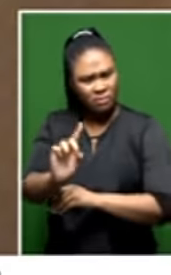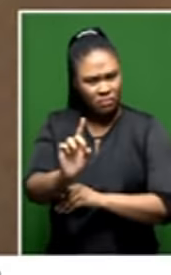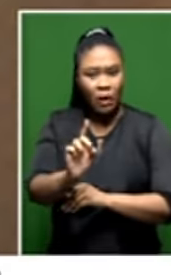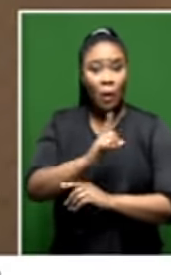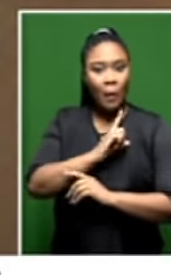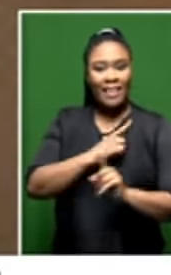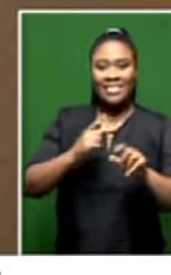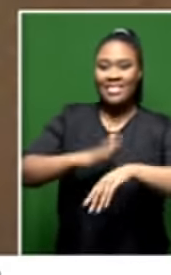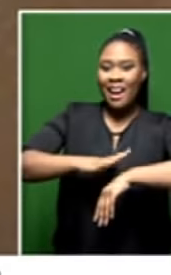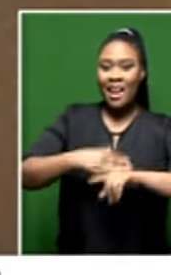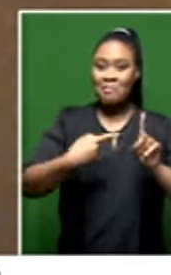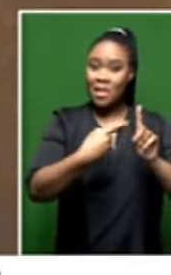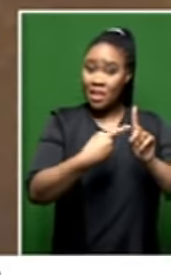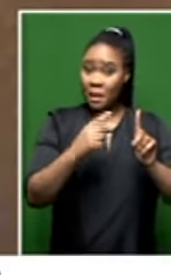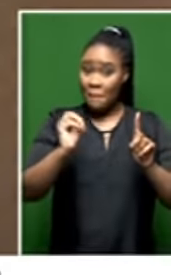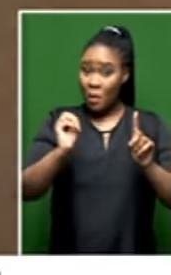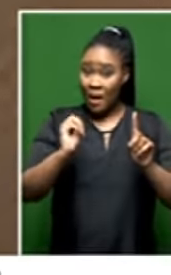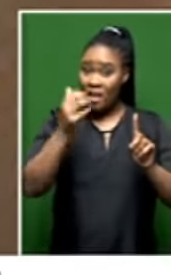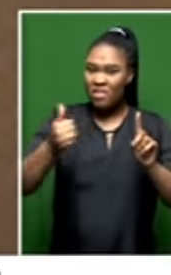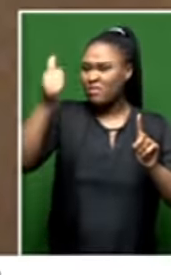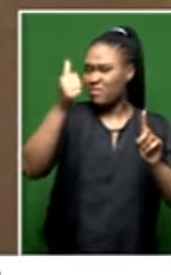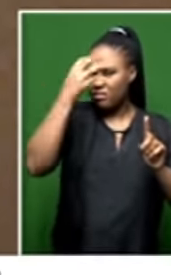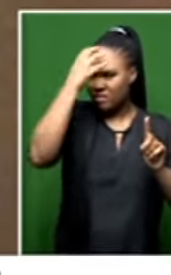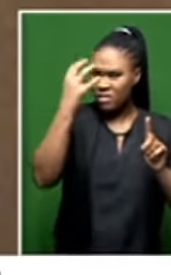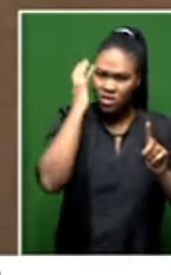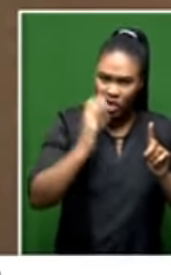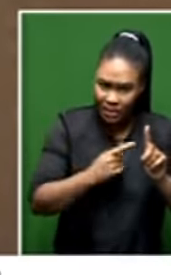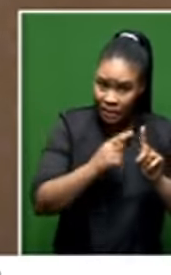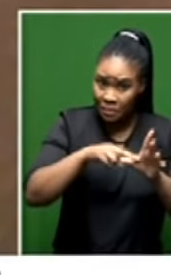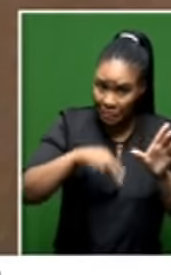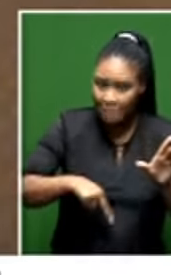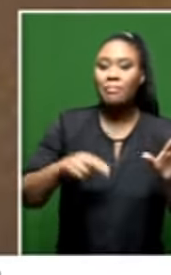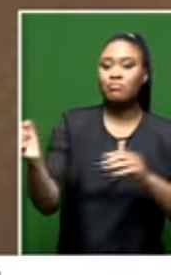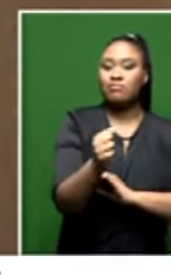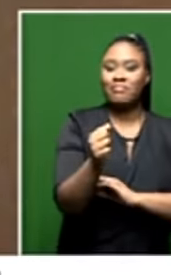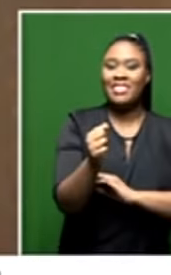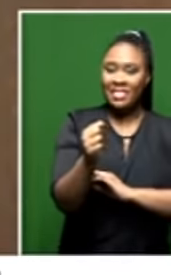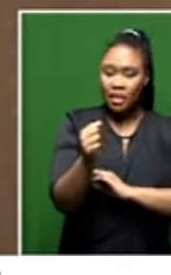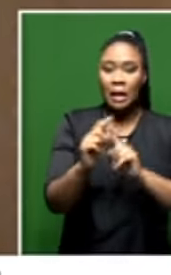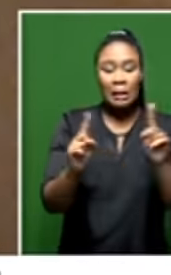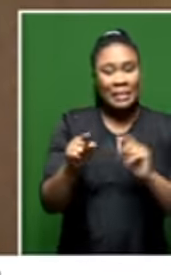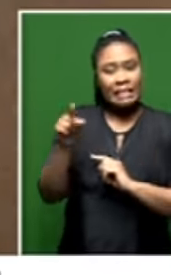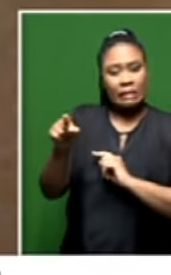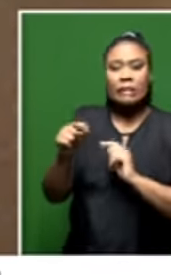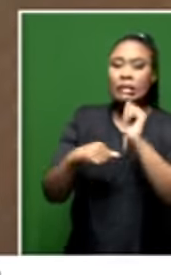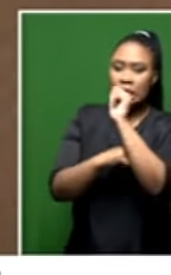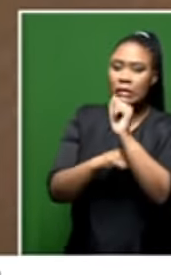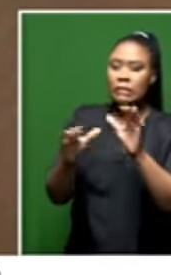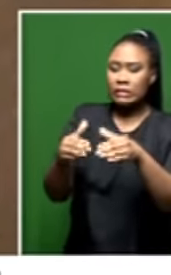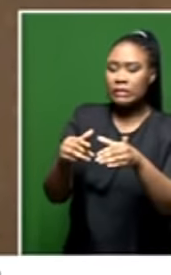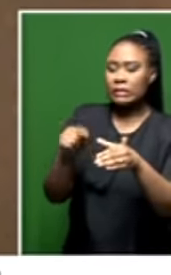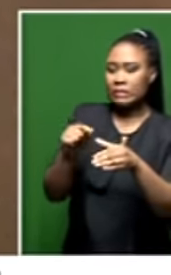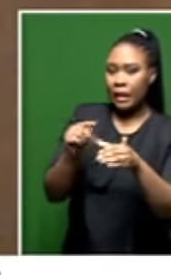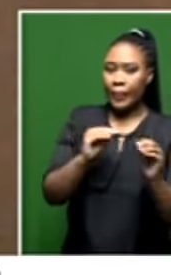Justice Mogoeng retires, we would all know who the successor. So that was the biggest contributing factor in our